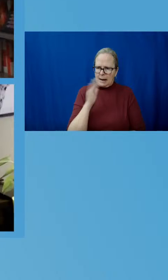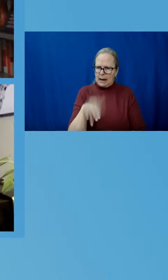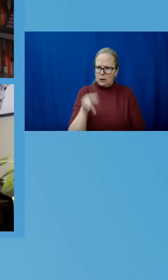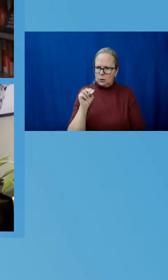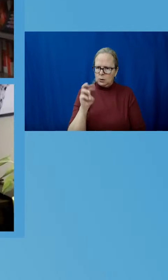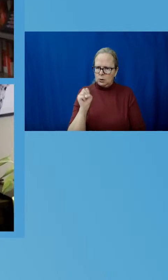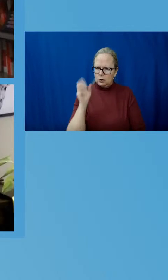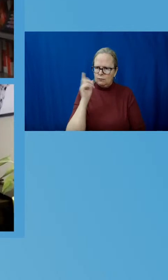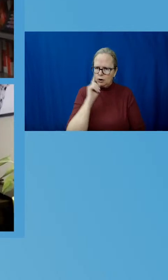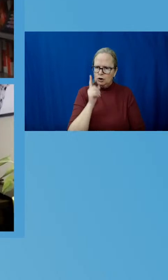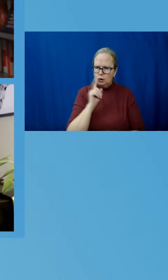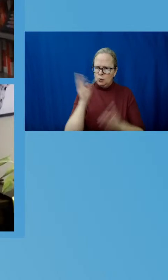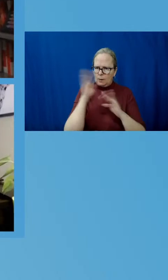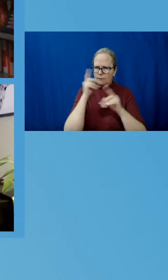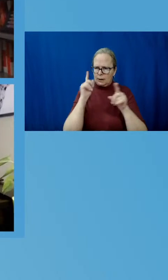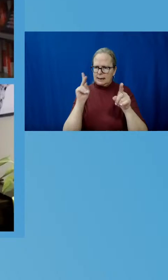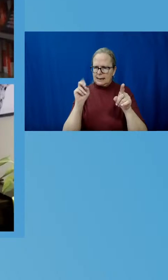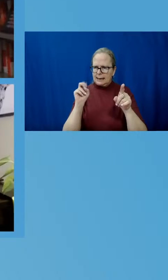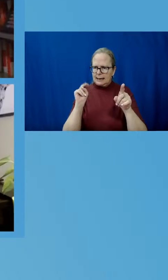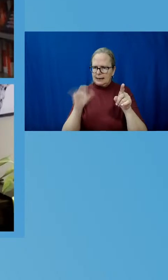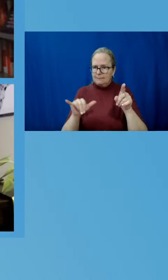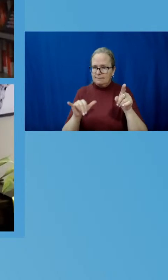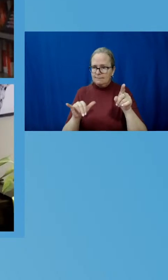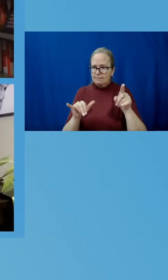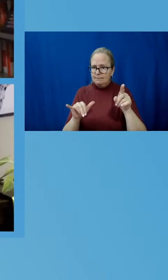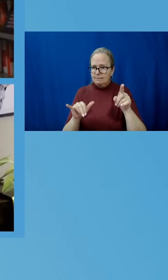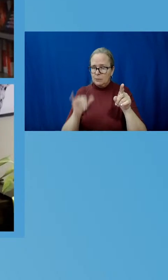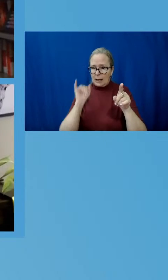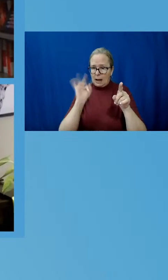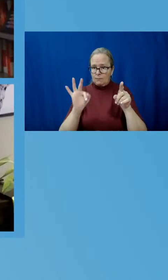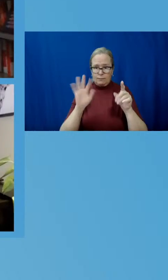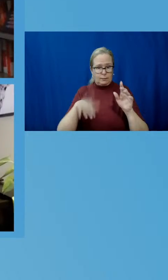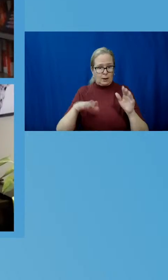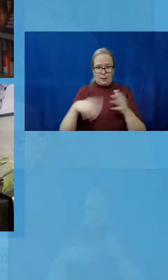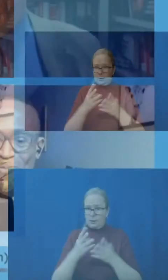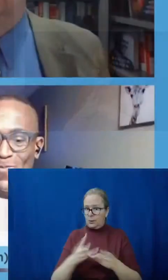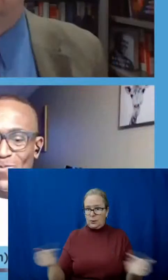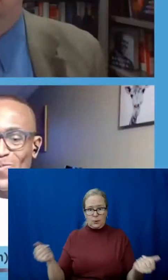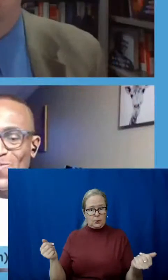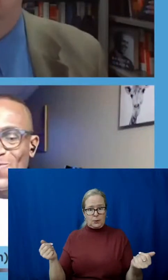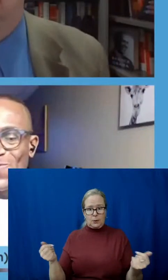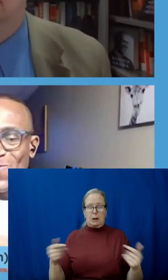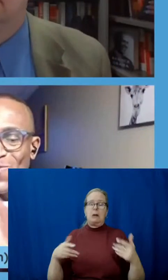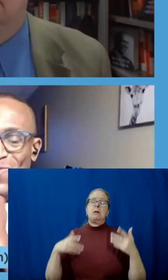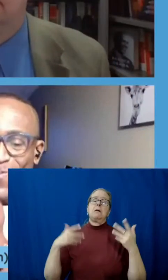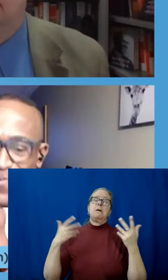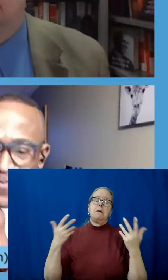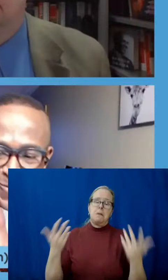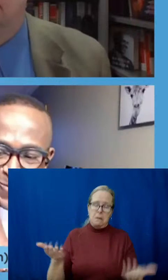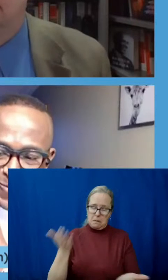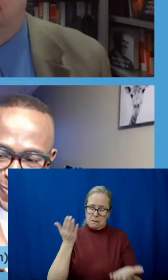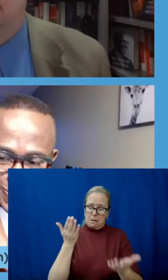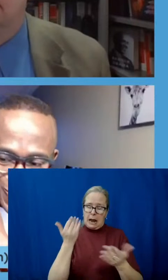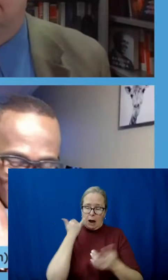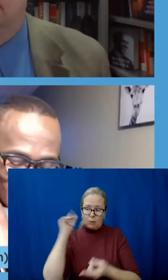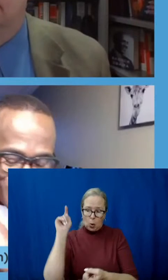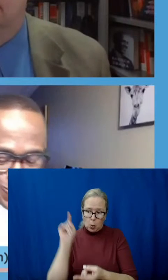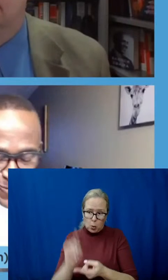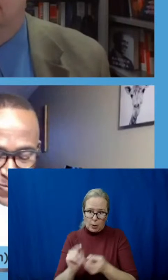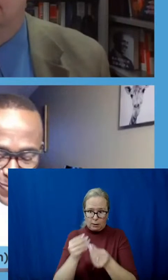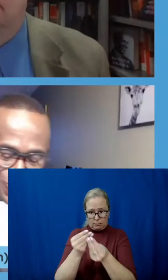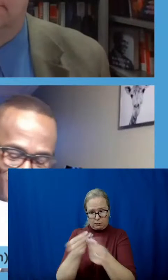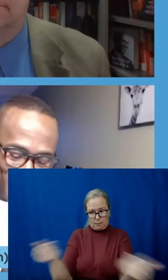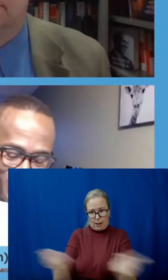people keeping in mind what happened and is happening during the pandemic to remind themselves what actually happened. So when they